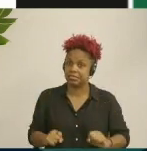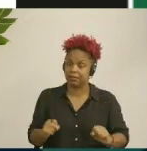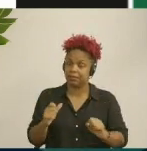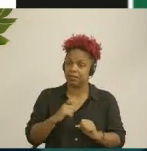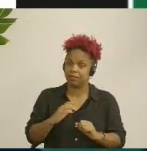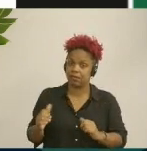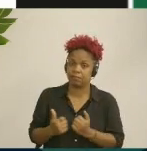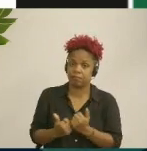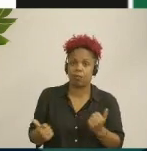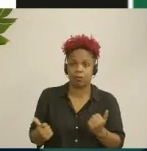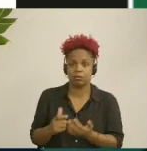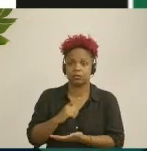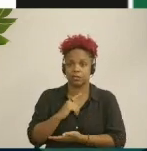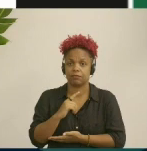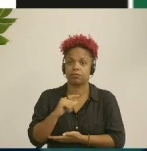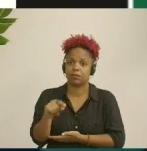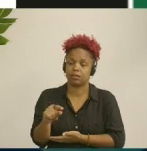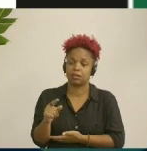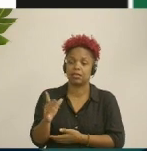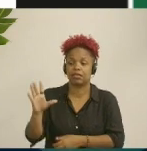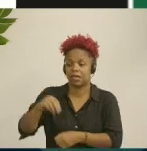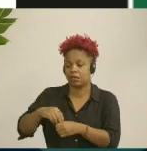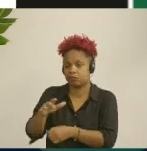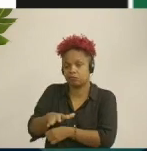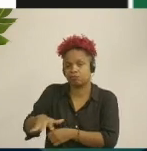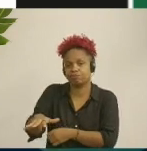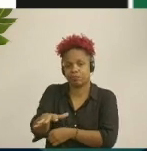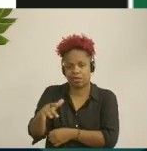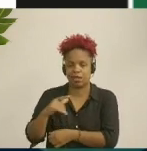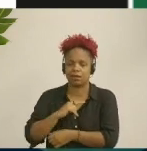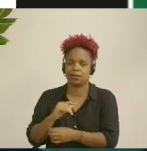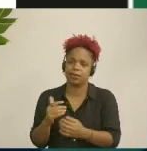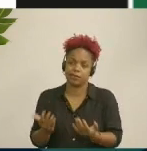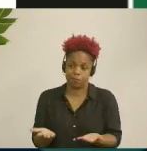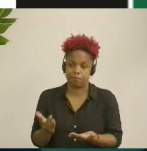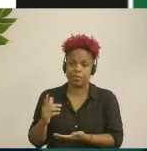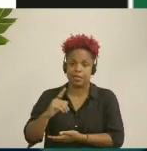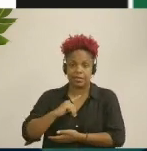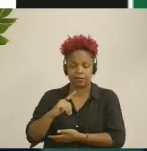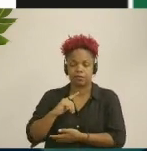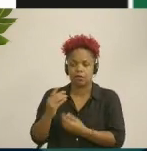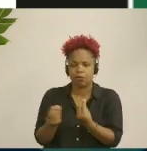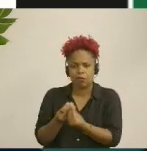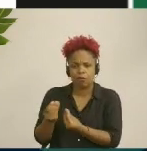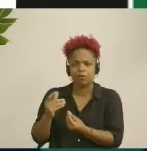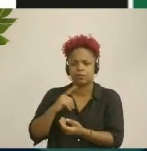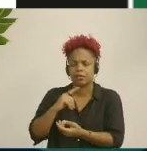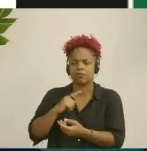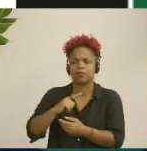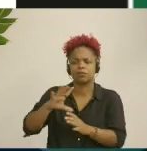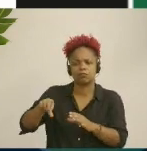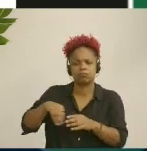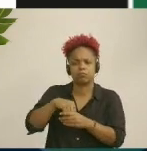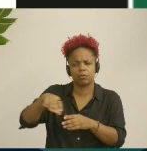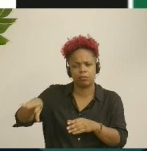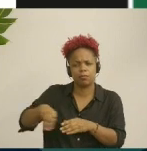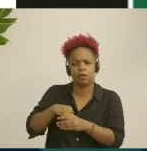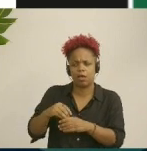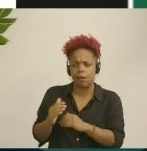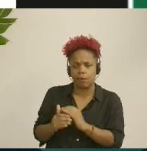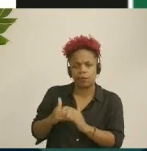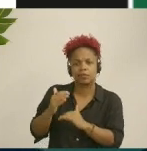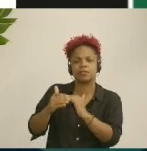the demand side to incorporate evidence into routine processes, efforts to build an evidence culture, efforts to